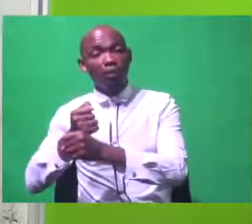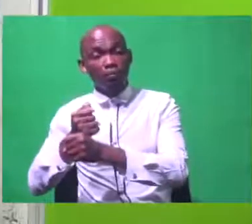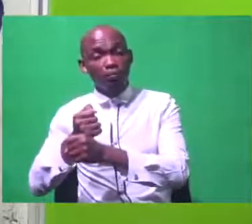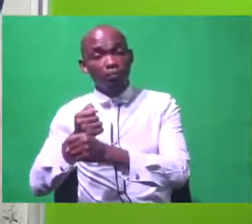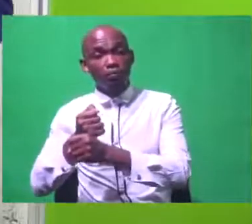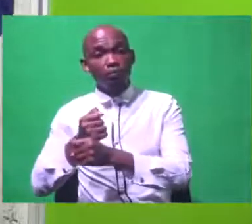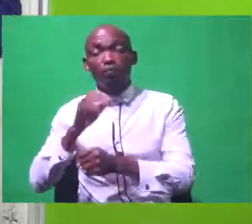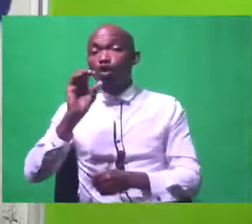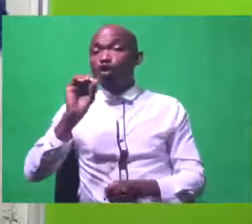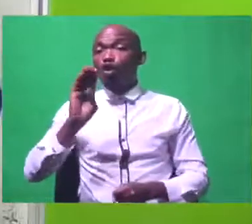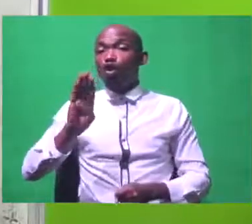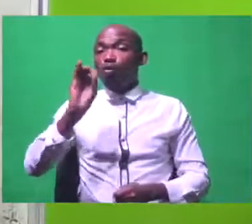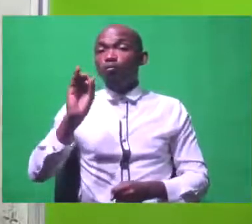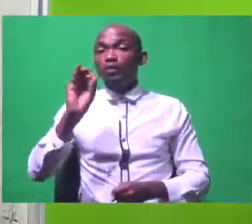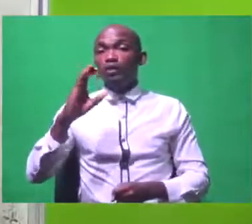objects